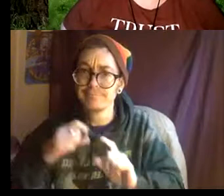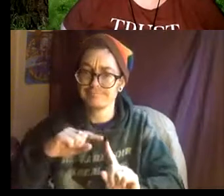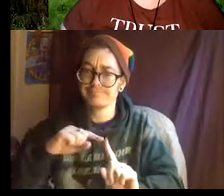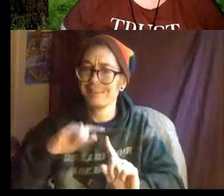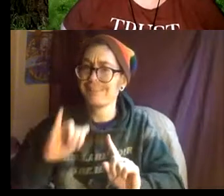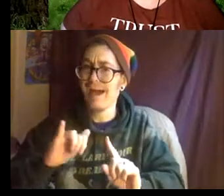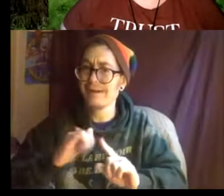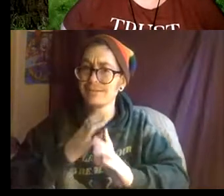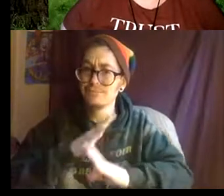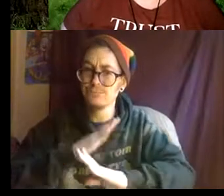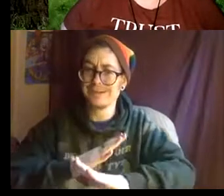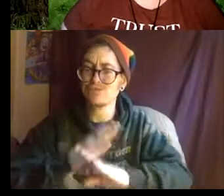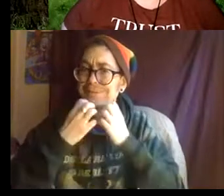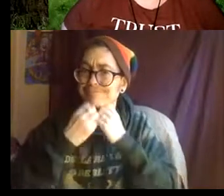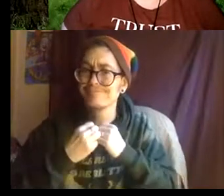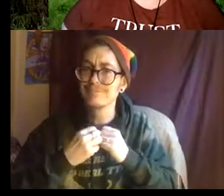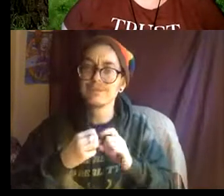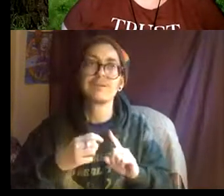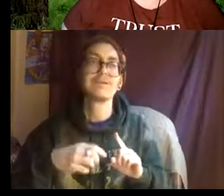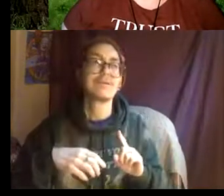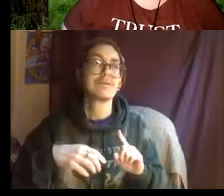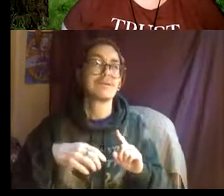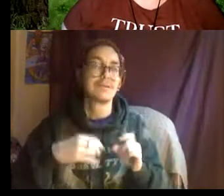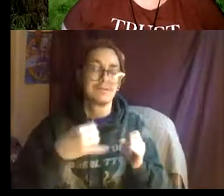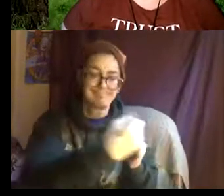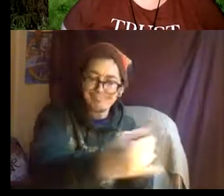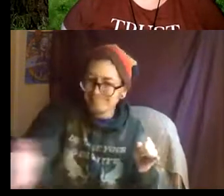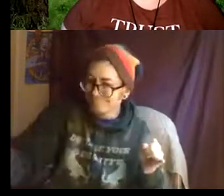because she's caring for things, her children that she loves.